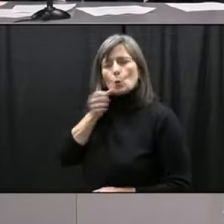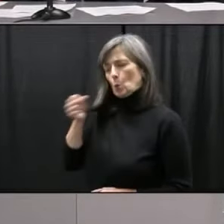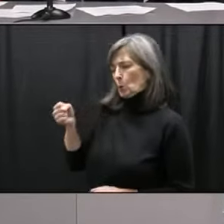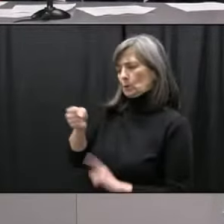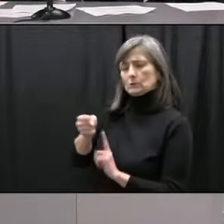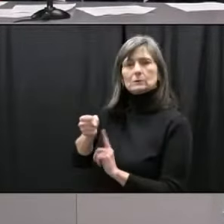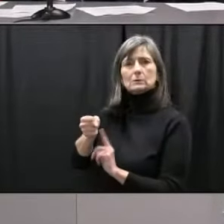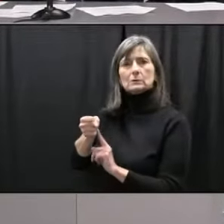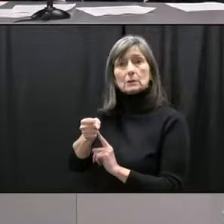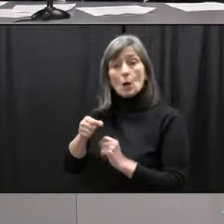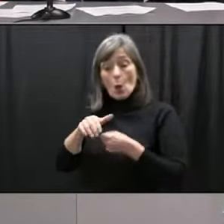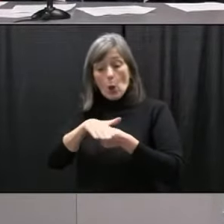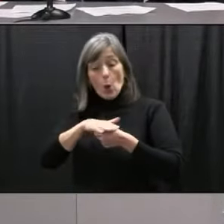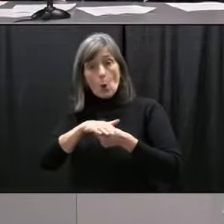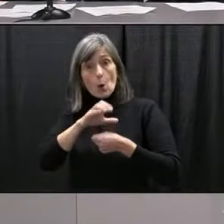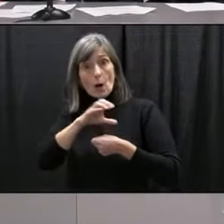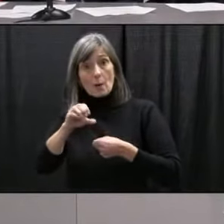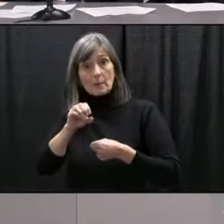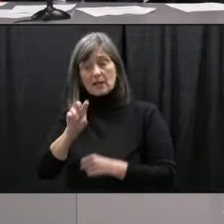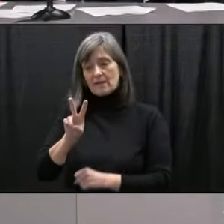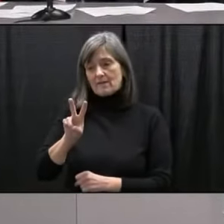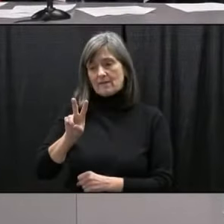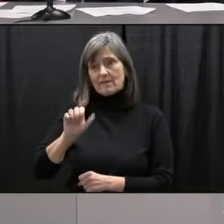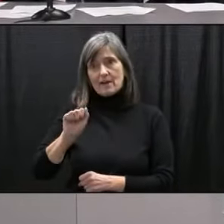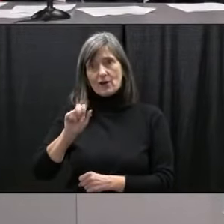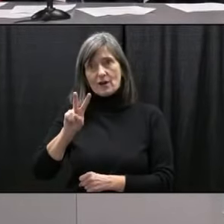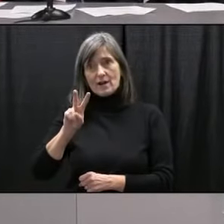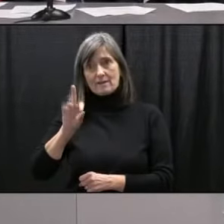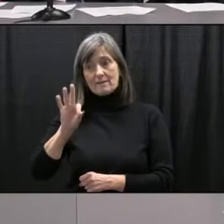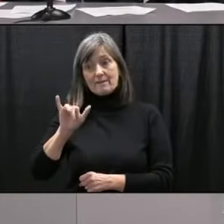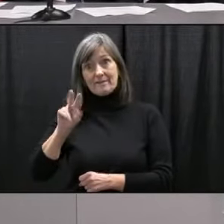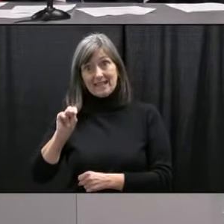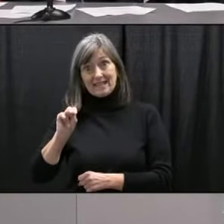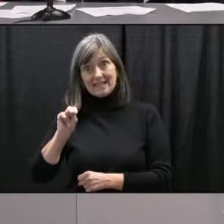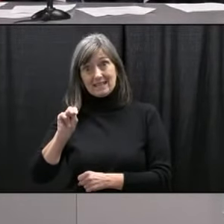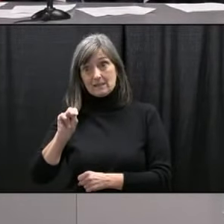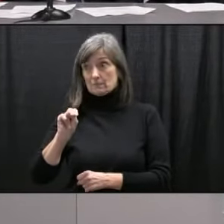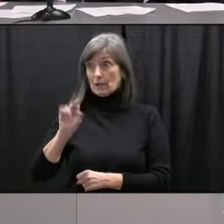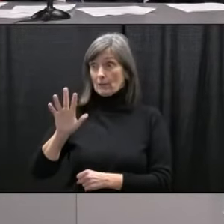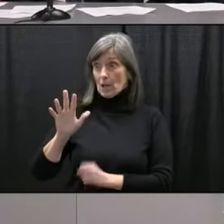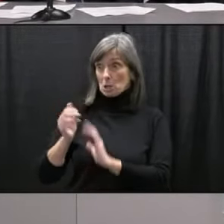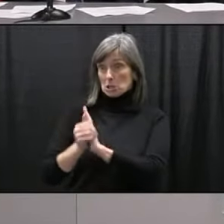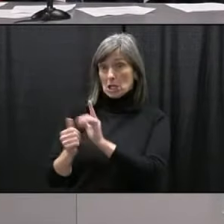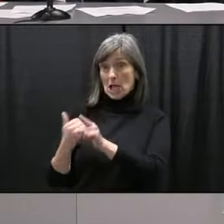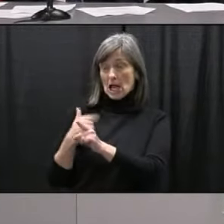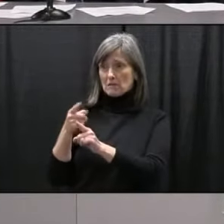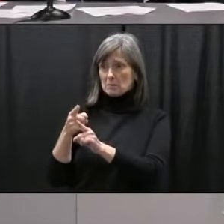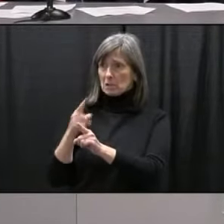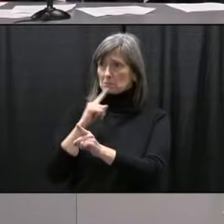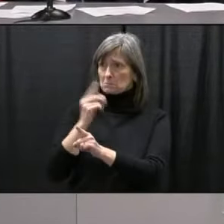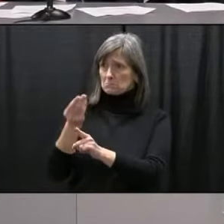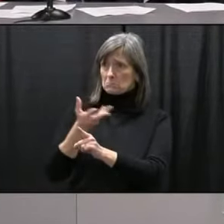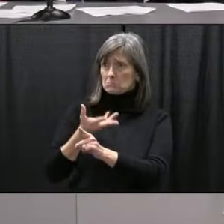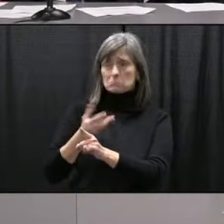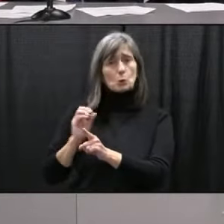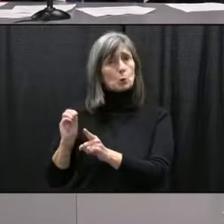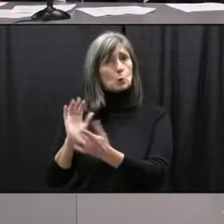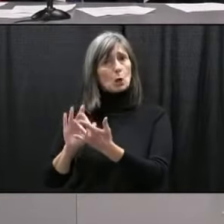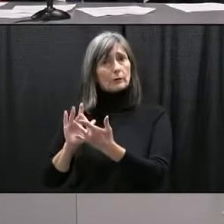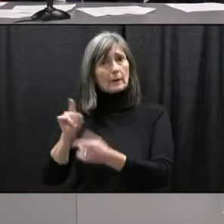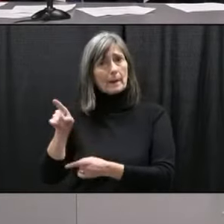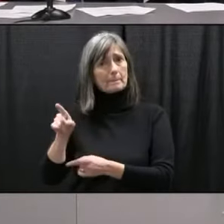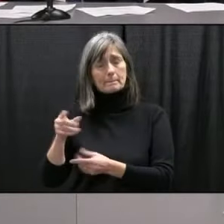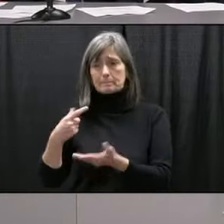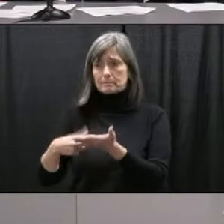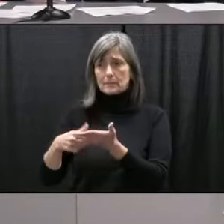but local company Verifin, this is right up their alley, confirms that, they confirmed for me anyway, that they haven't been contacted or